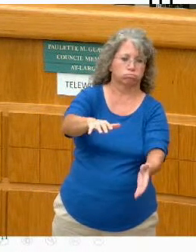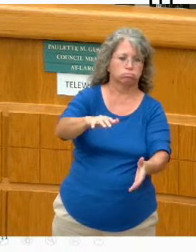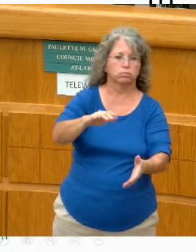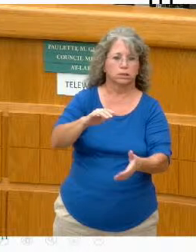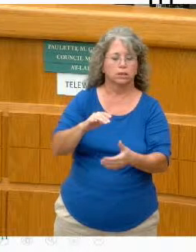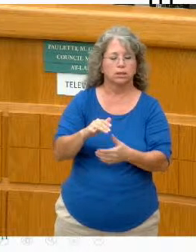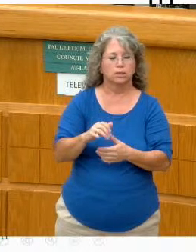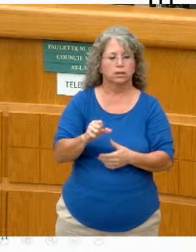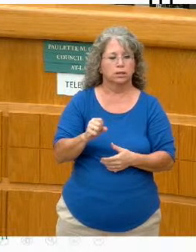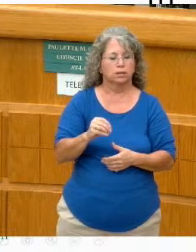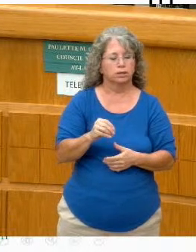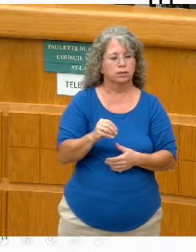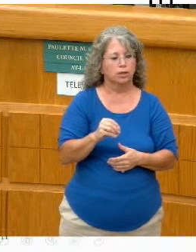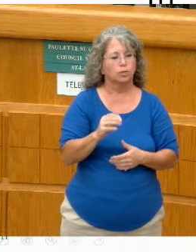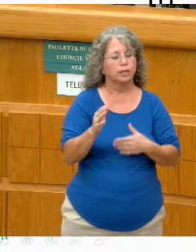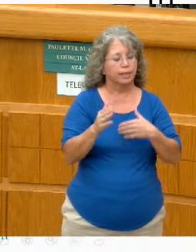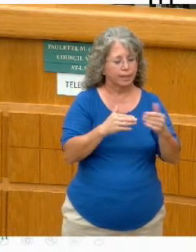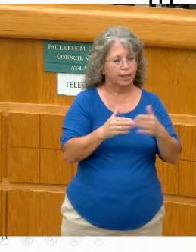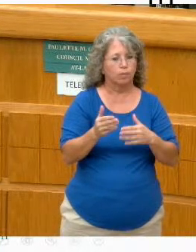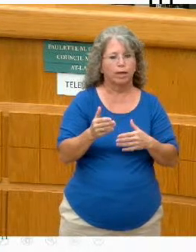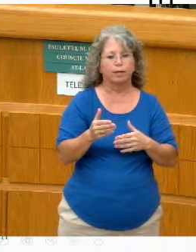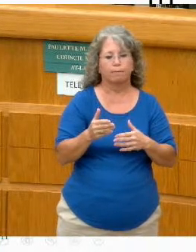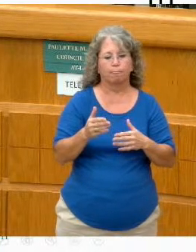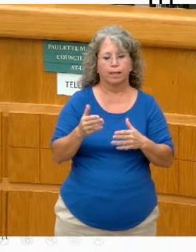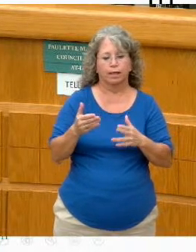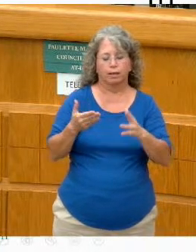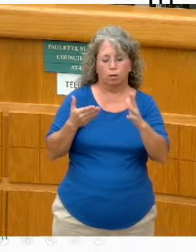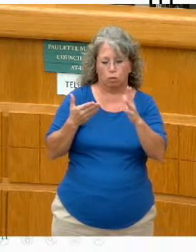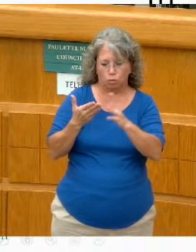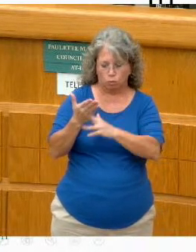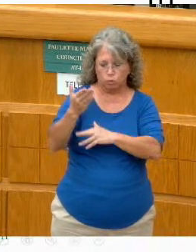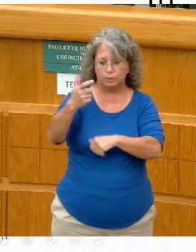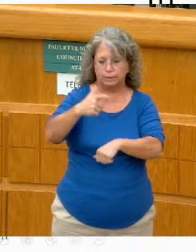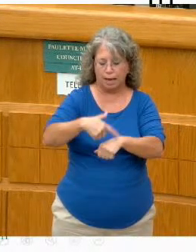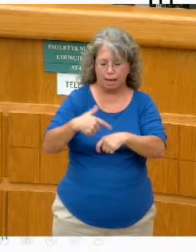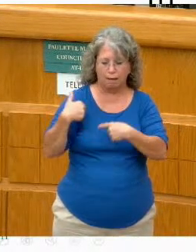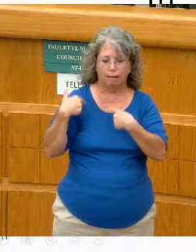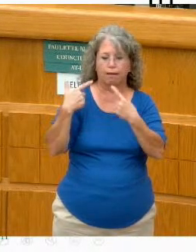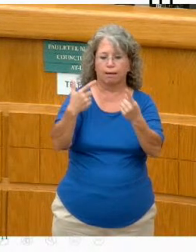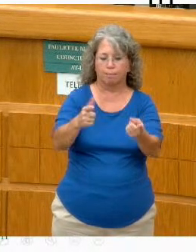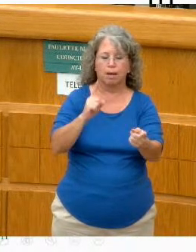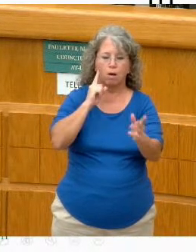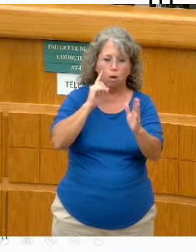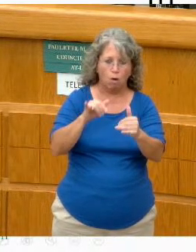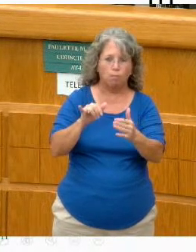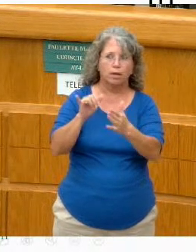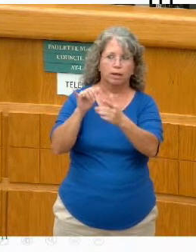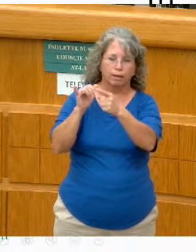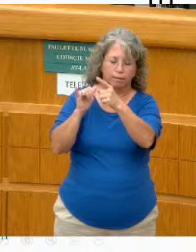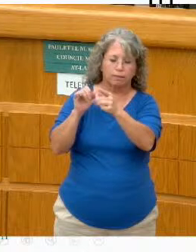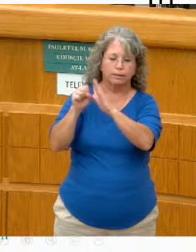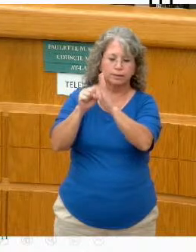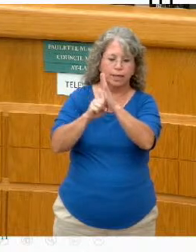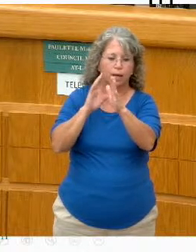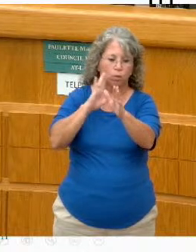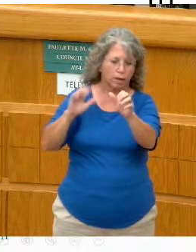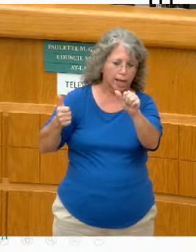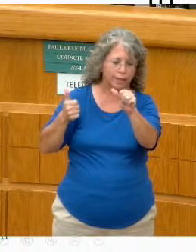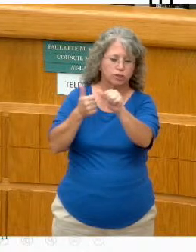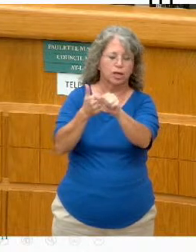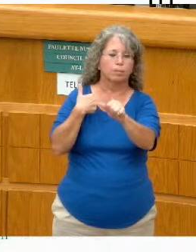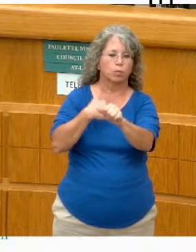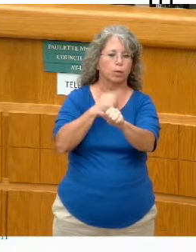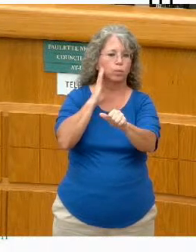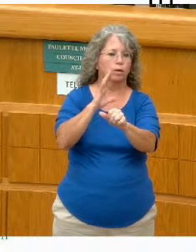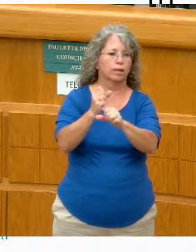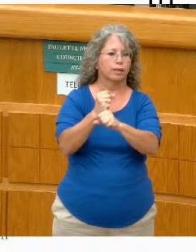high. Anyway, through time, hopefully this will pass and we'll get a more accurate ranking across the